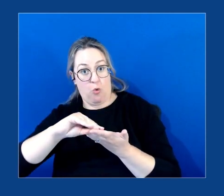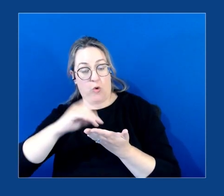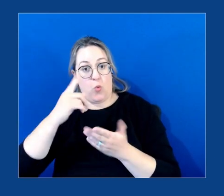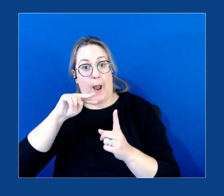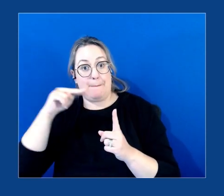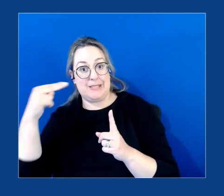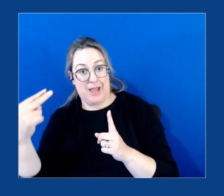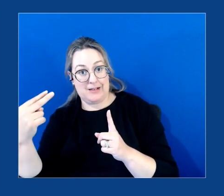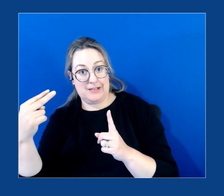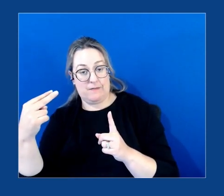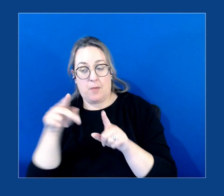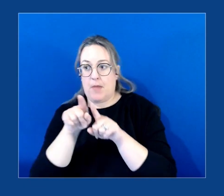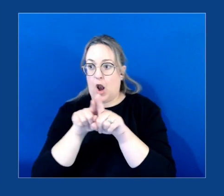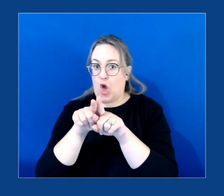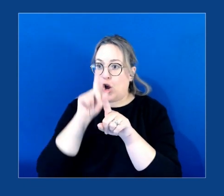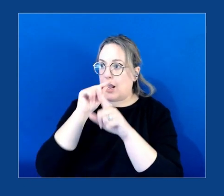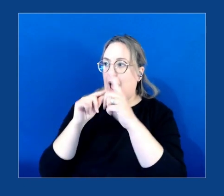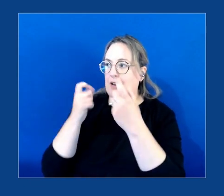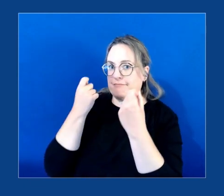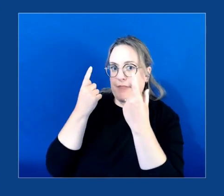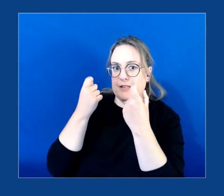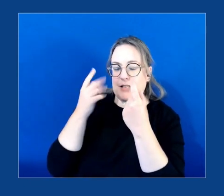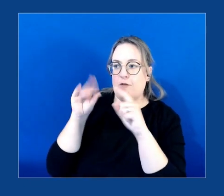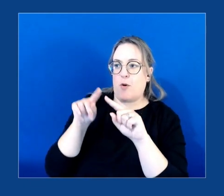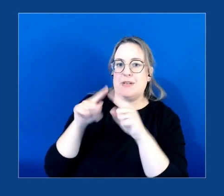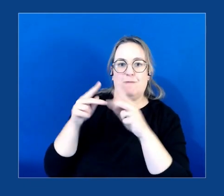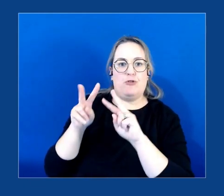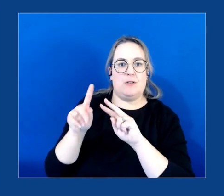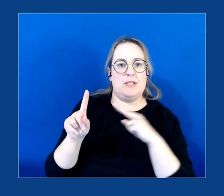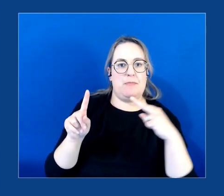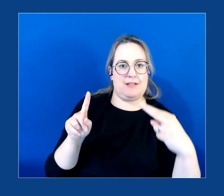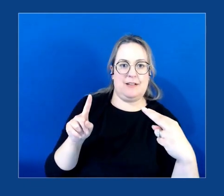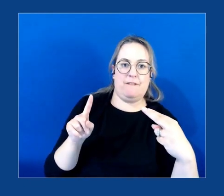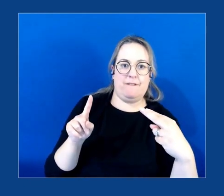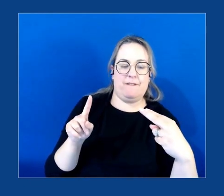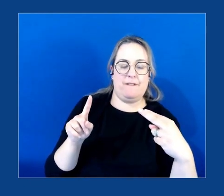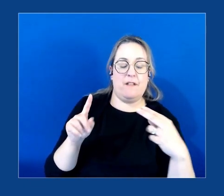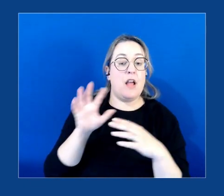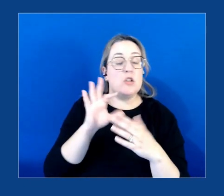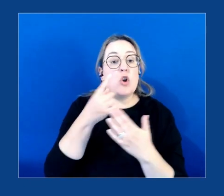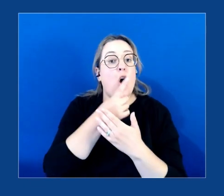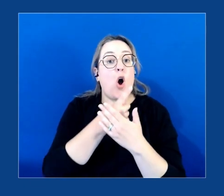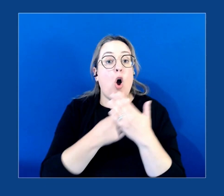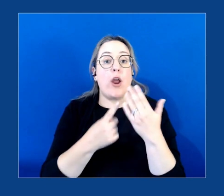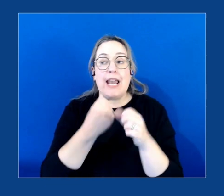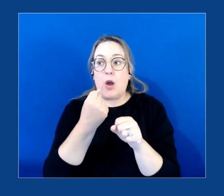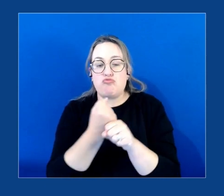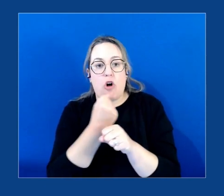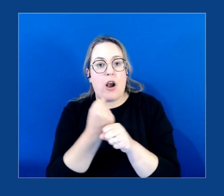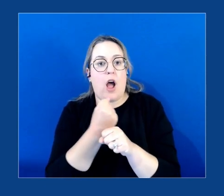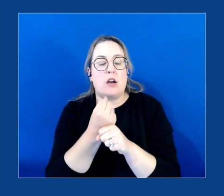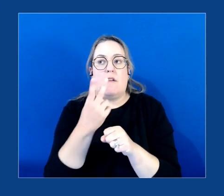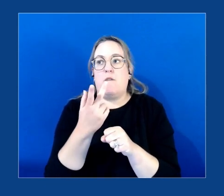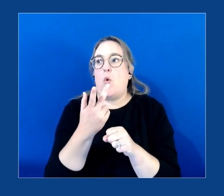from another. Recording and documentation as processes, not just products for future reference in this context, may be an extension of the practice